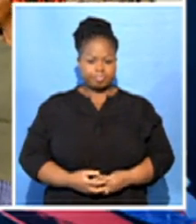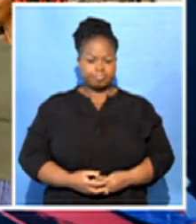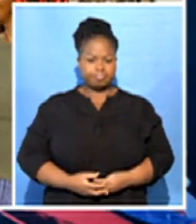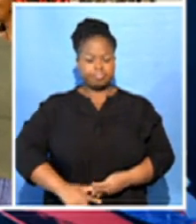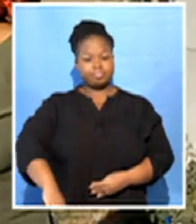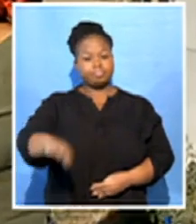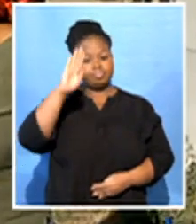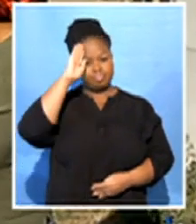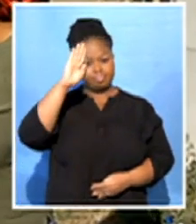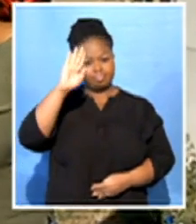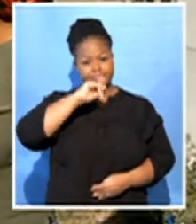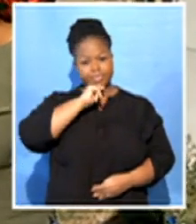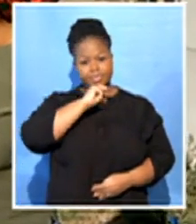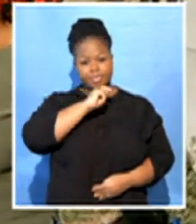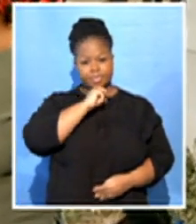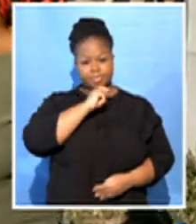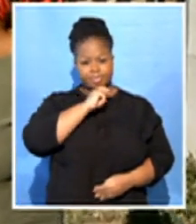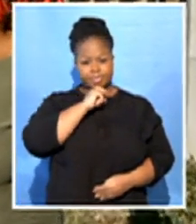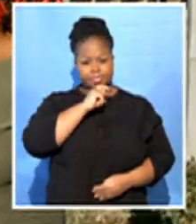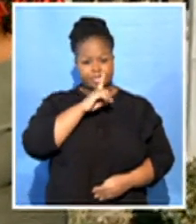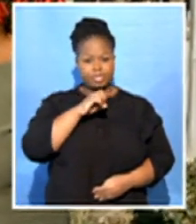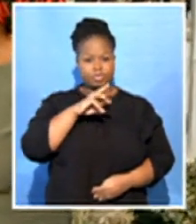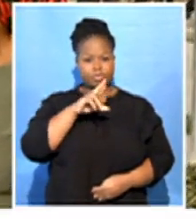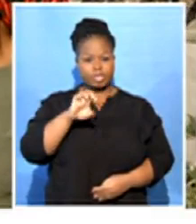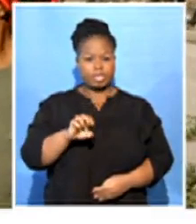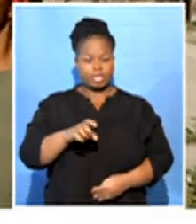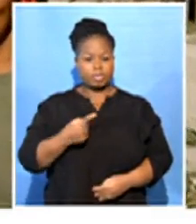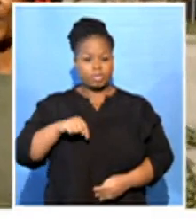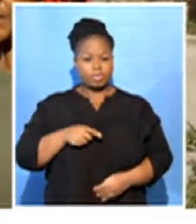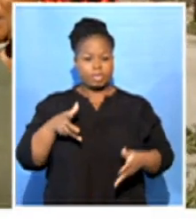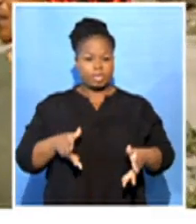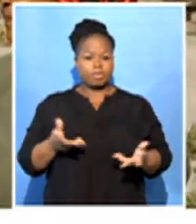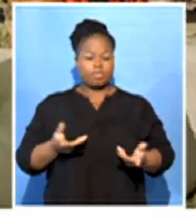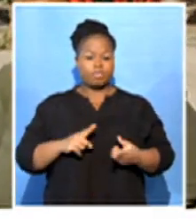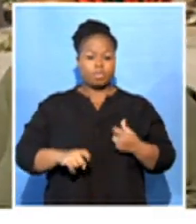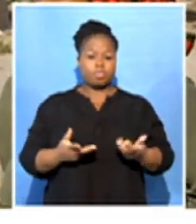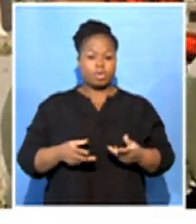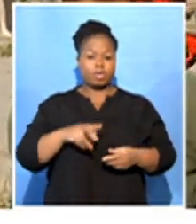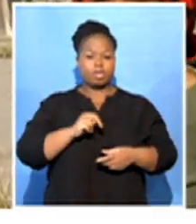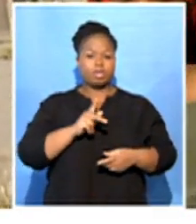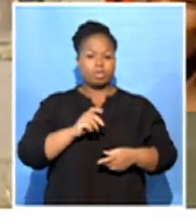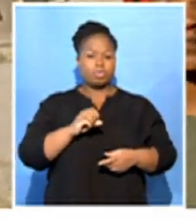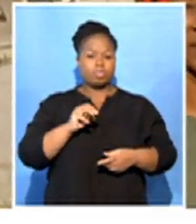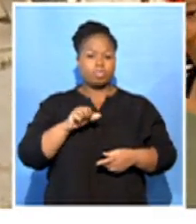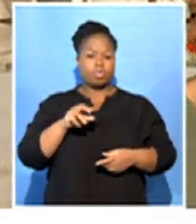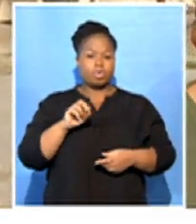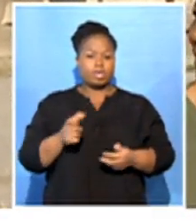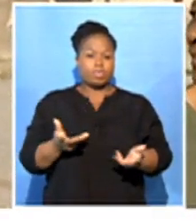A very good morning, Desiree. We are coming to you from Komponi in